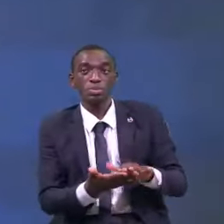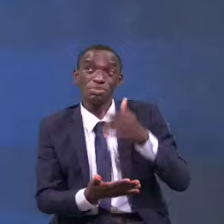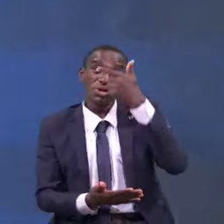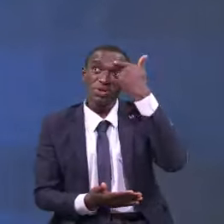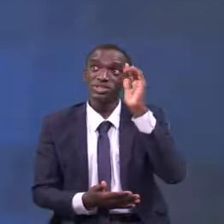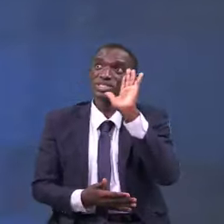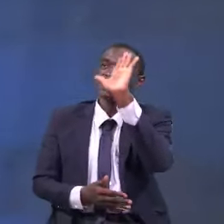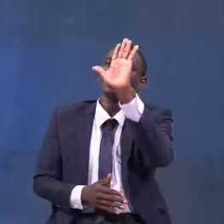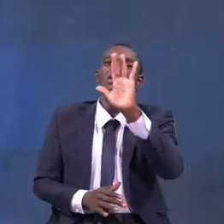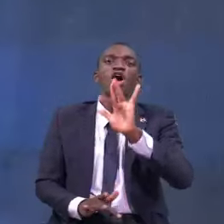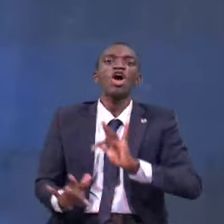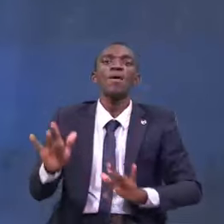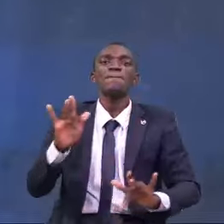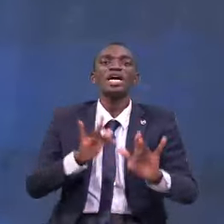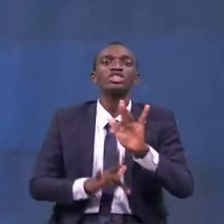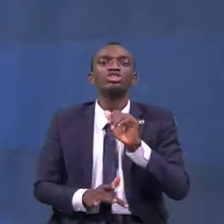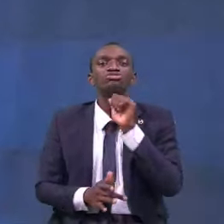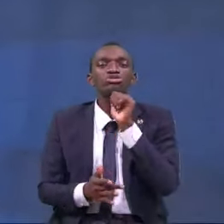compassions fail not.